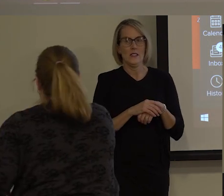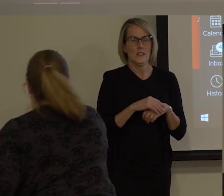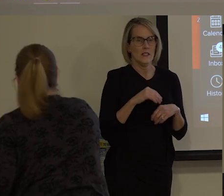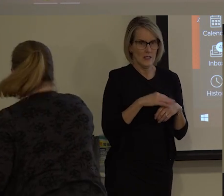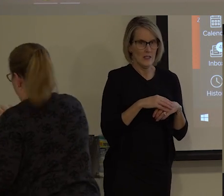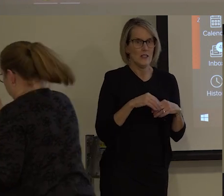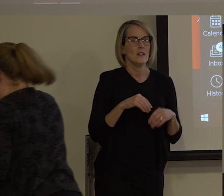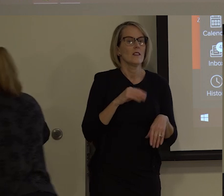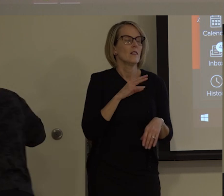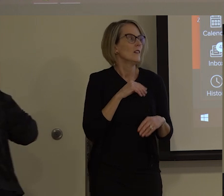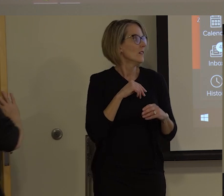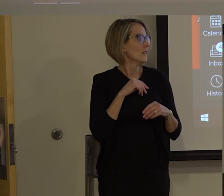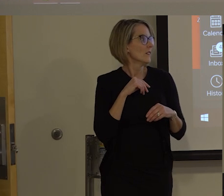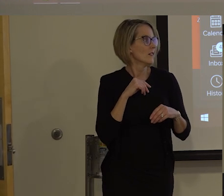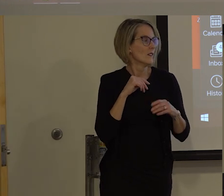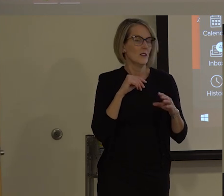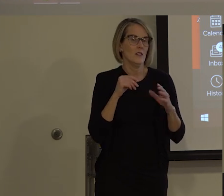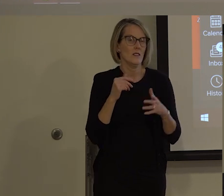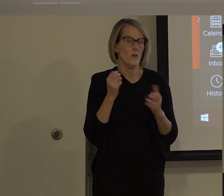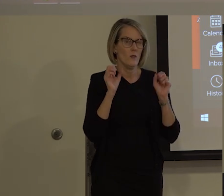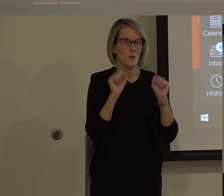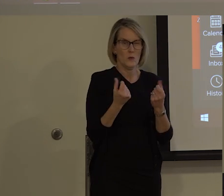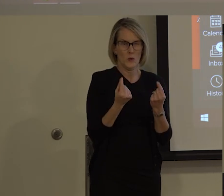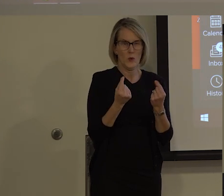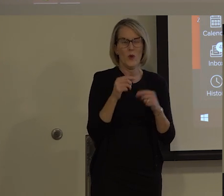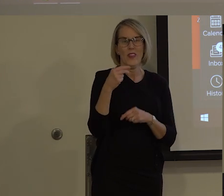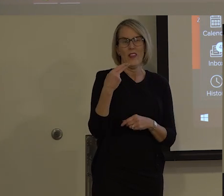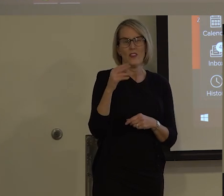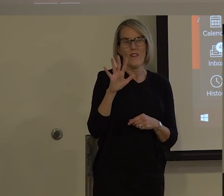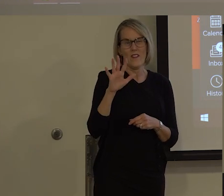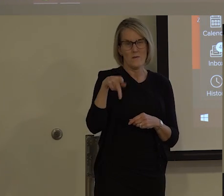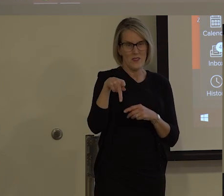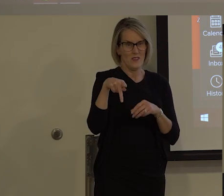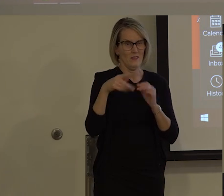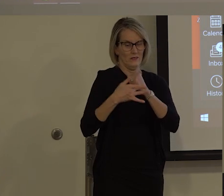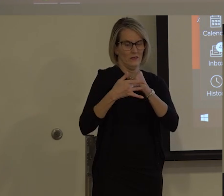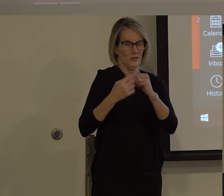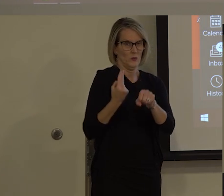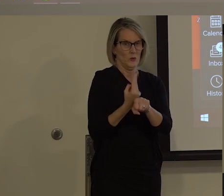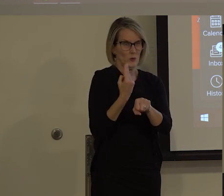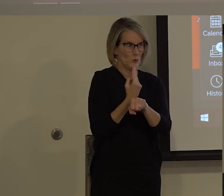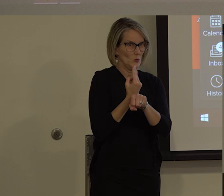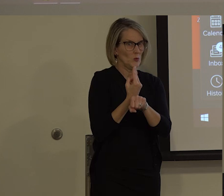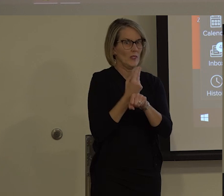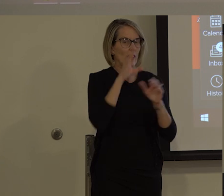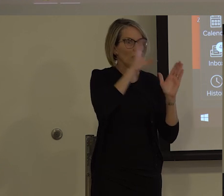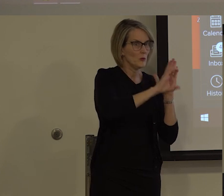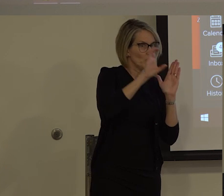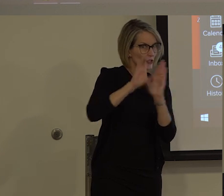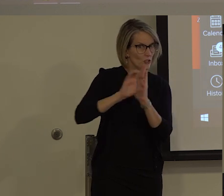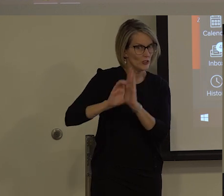having students repeat them back. We can do something similar now with H5P, where we can have either